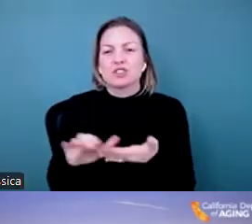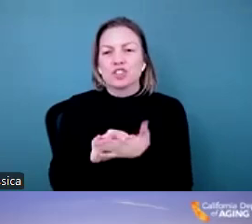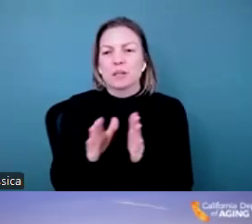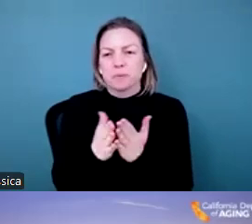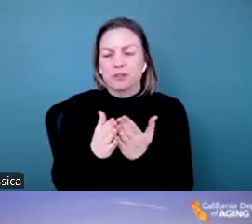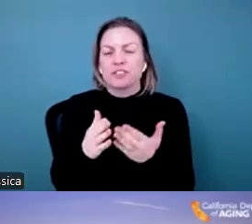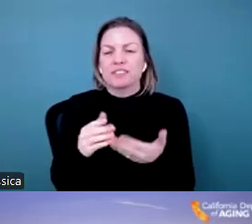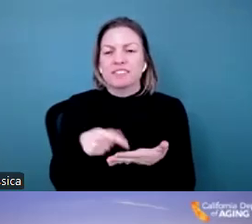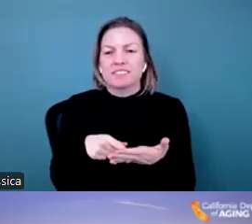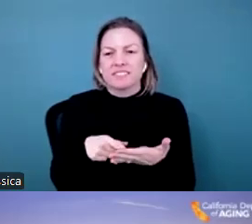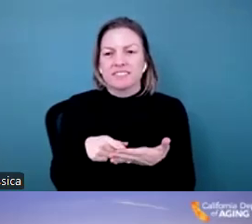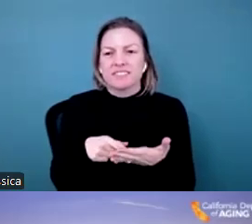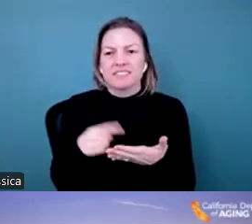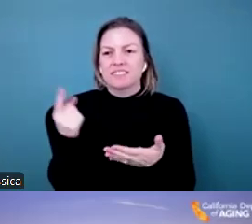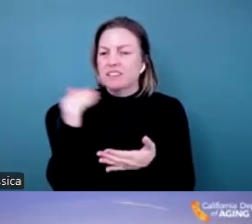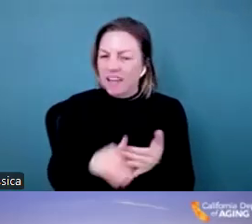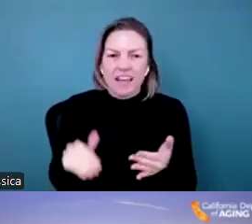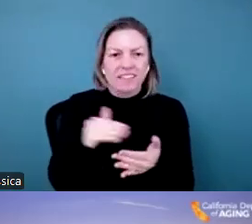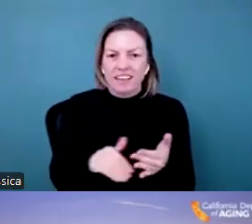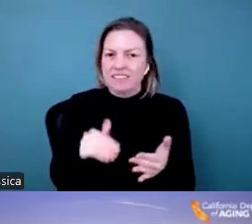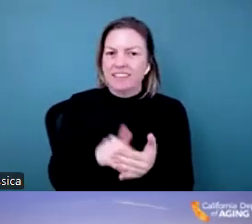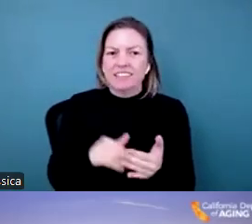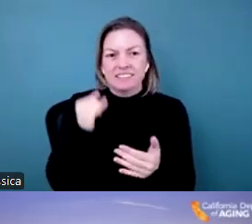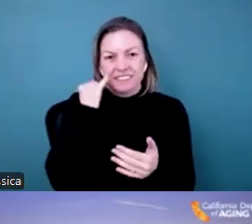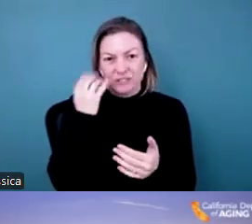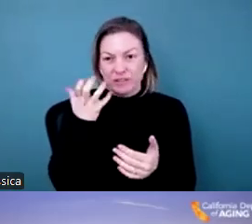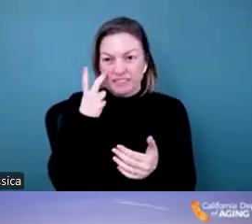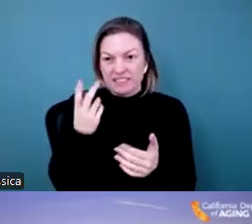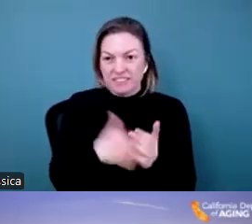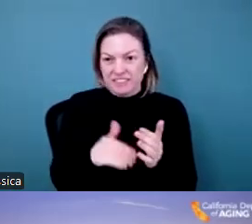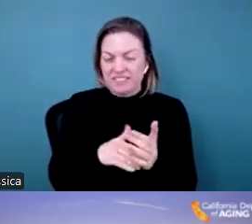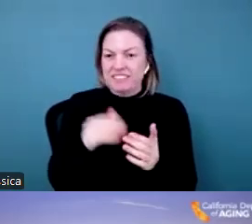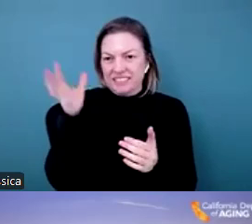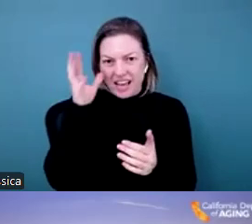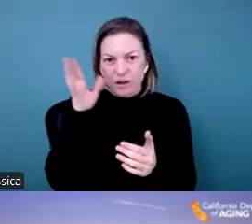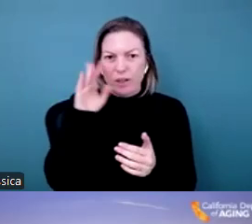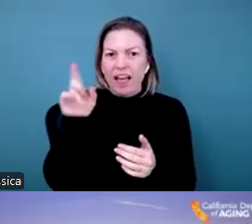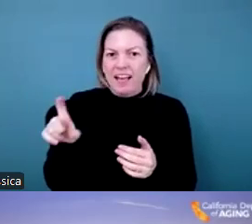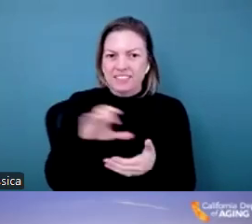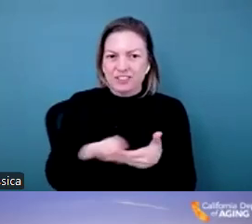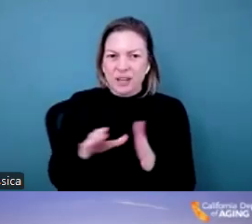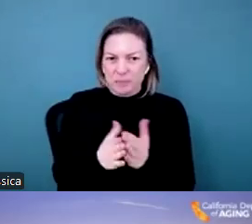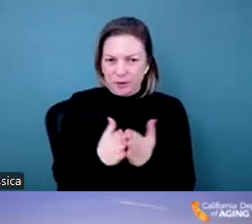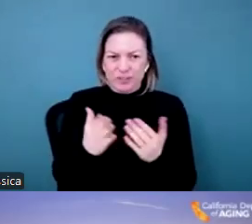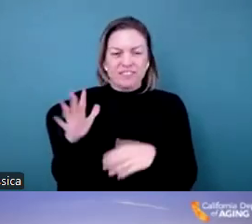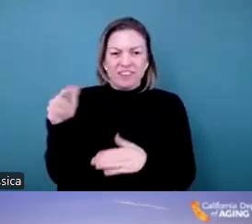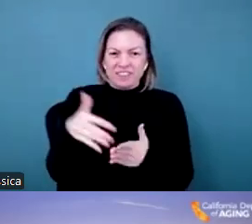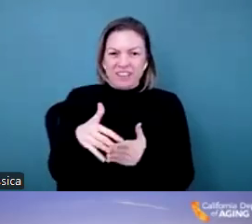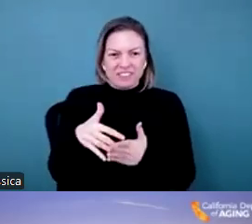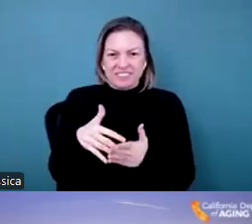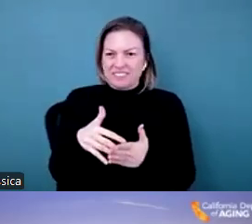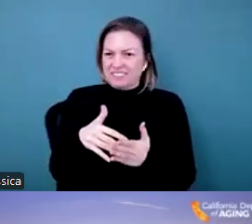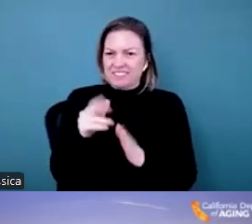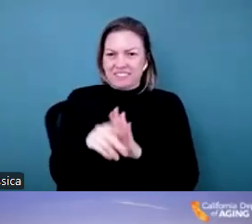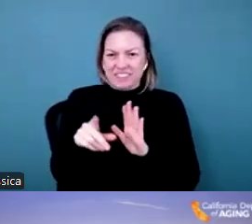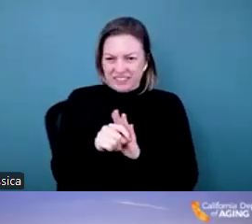something that was repetitive. You know, if you want to see repetitive, you can hear my dad ask for his checkbook in like 5,000, you know, sequential videos.